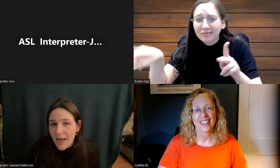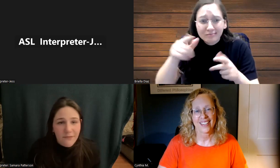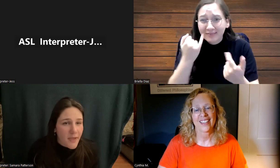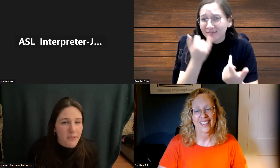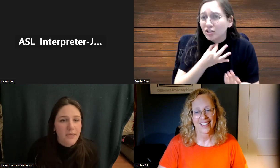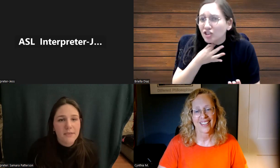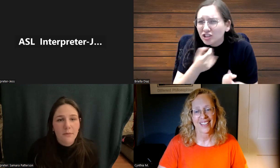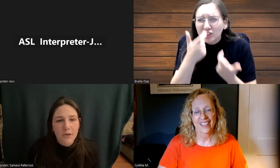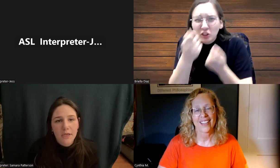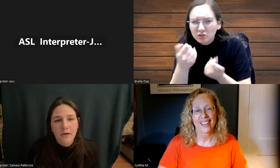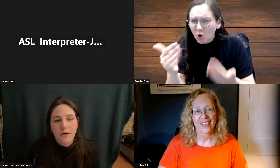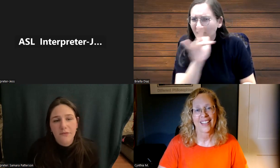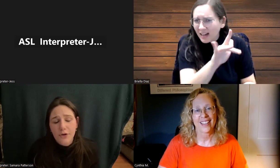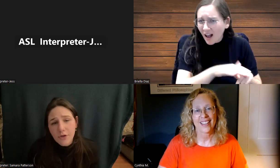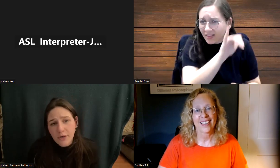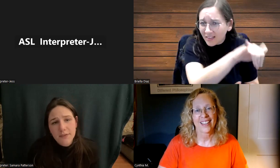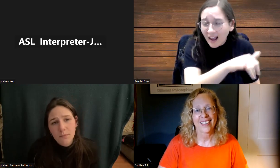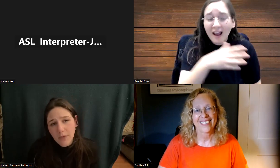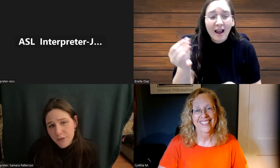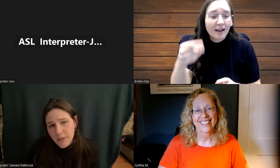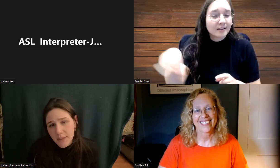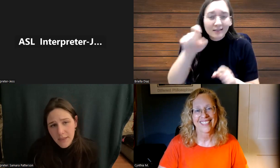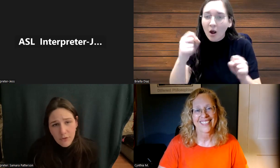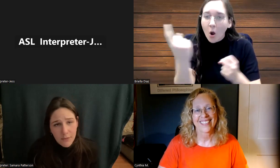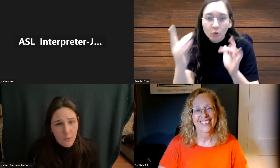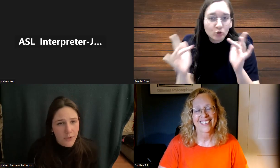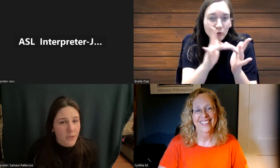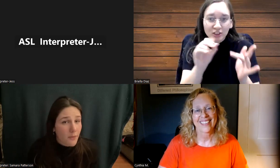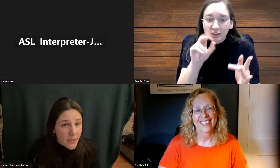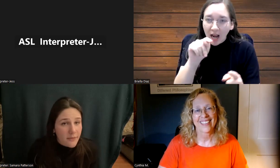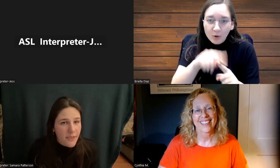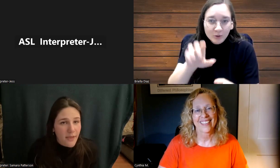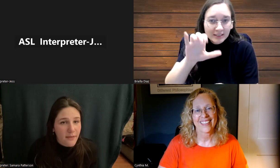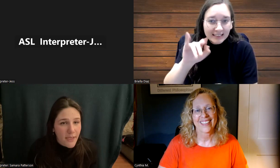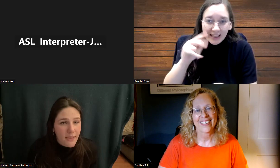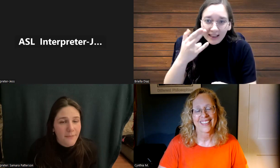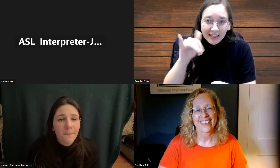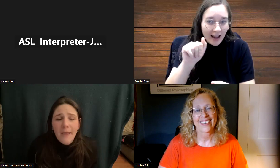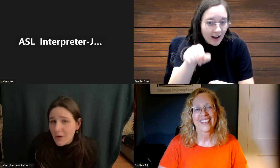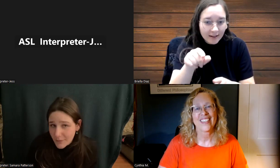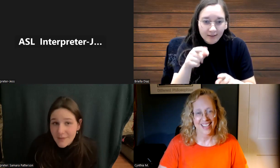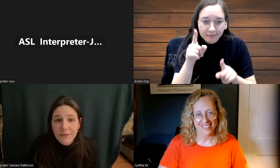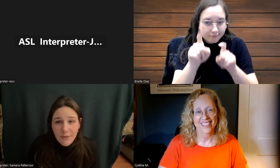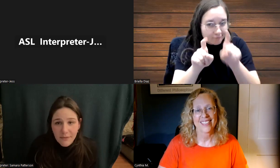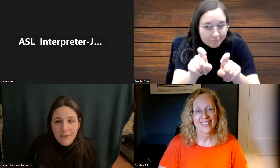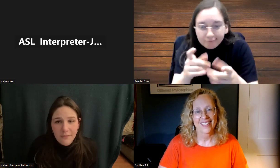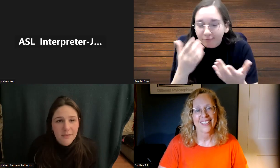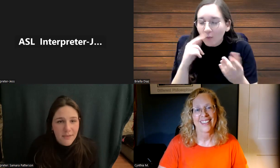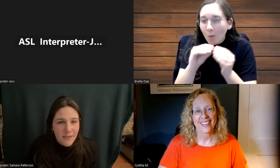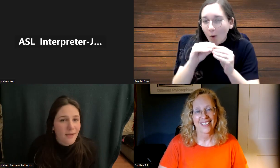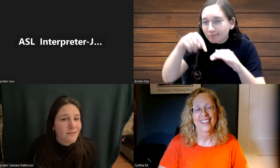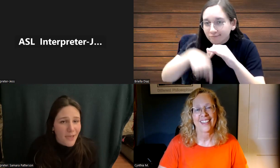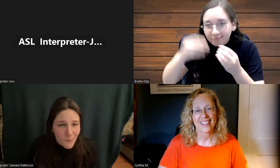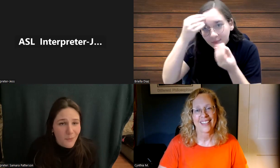So any families, anyone here, if you're curious and interested in learning more, you can go ahead and click on that link. And always you can reach out